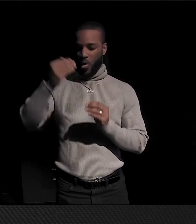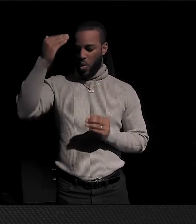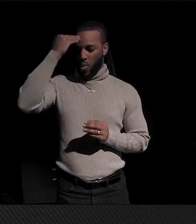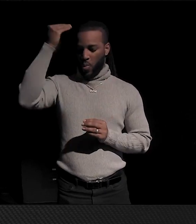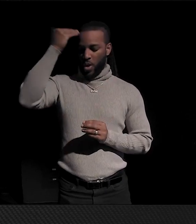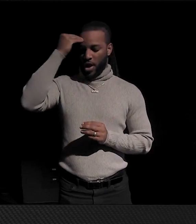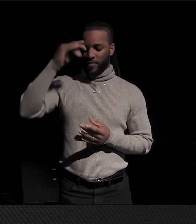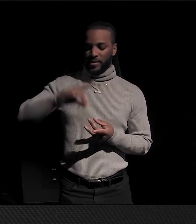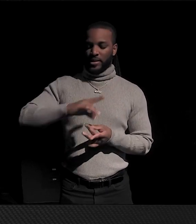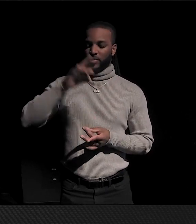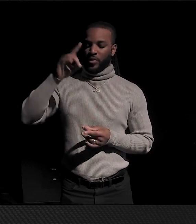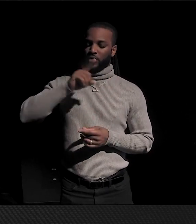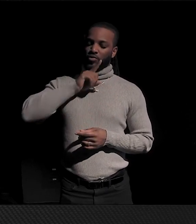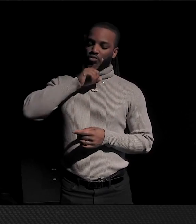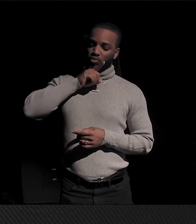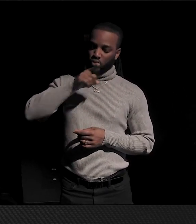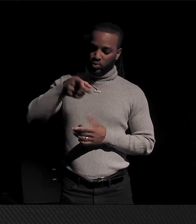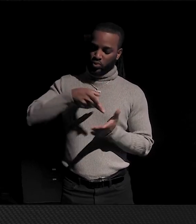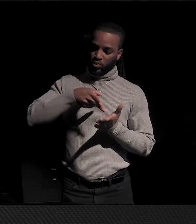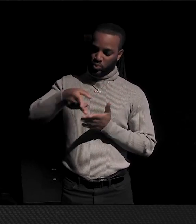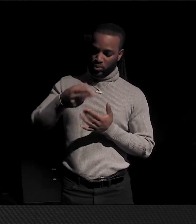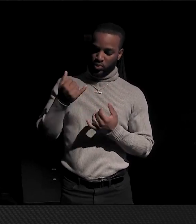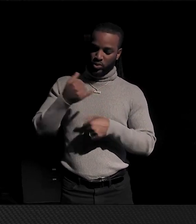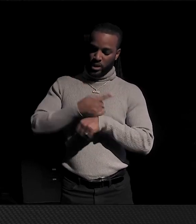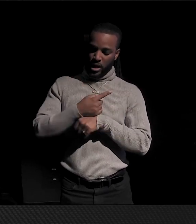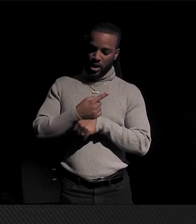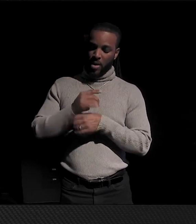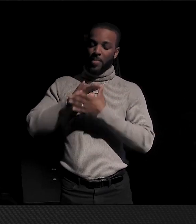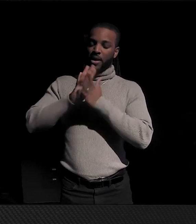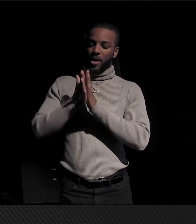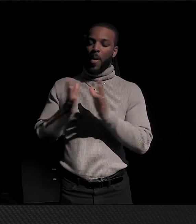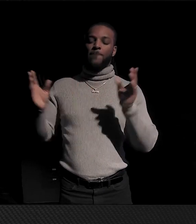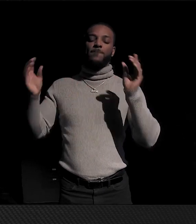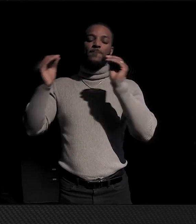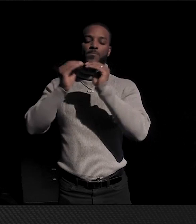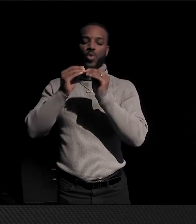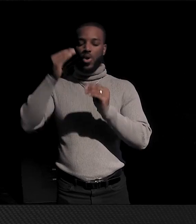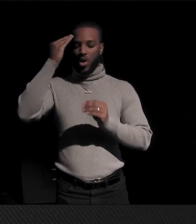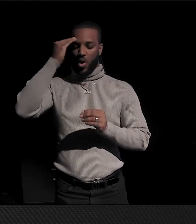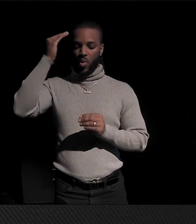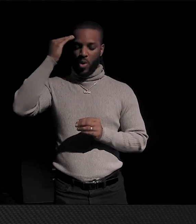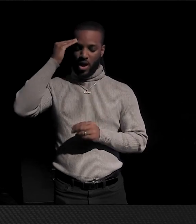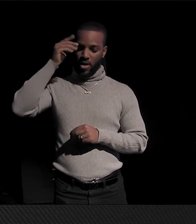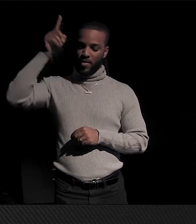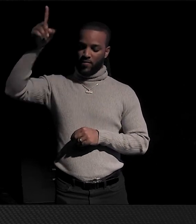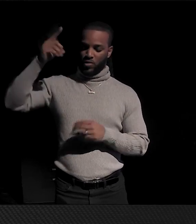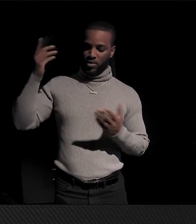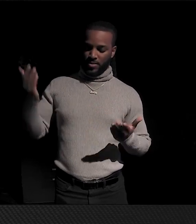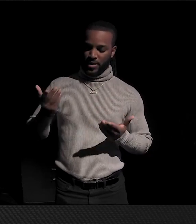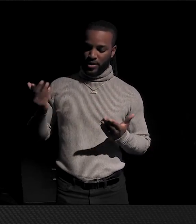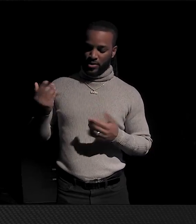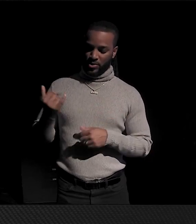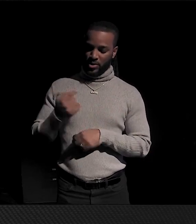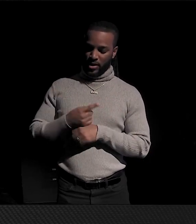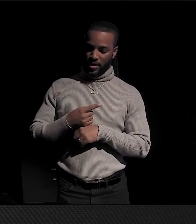today. Pray that we would become more aware of your presence today.